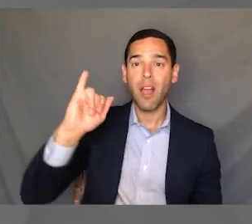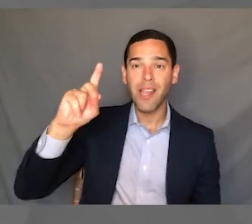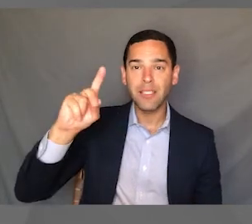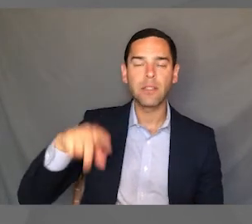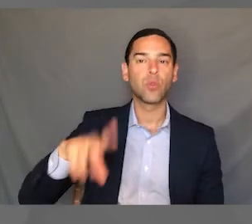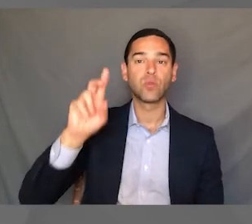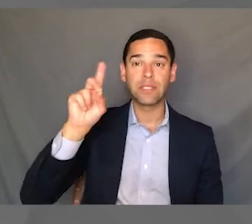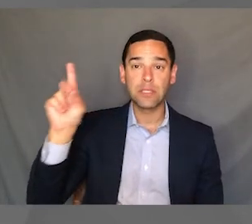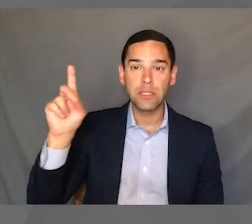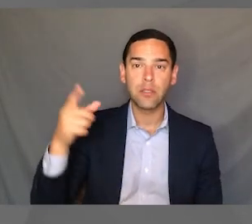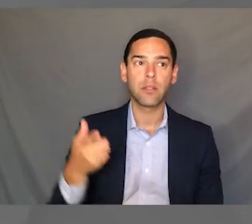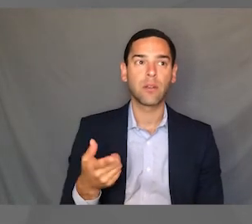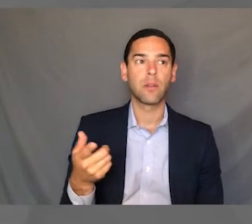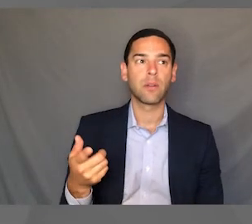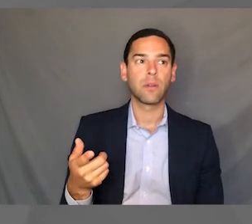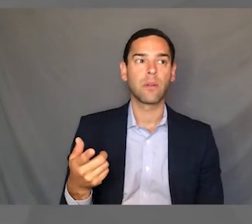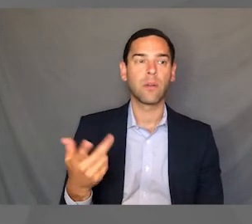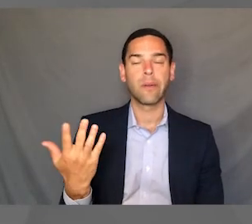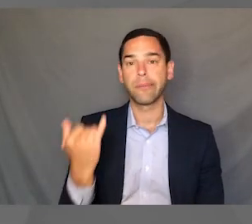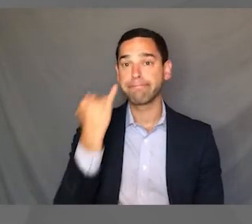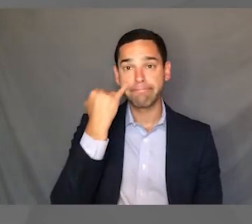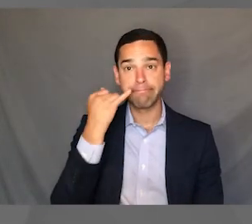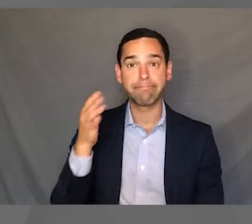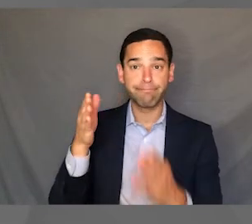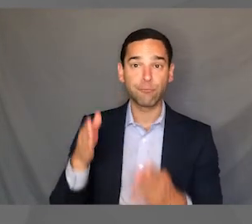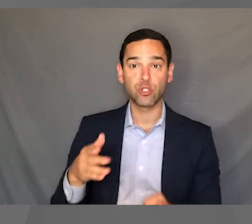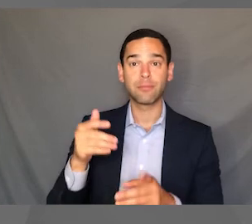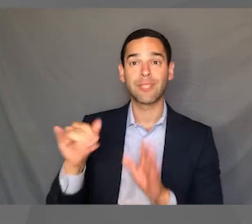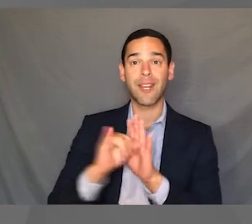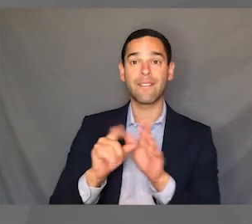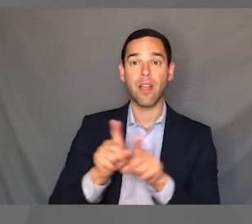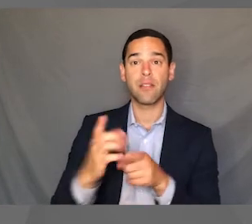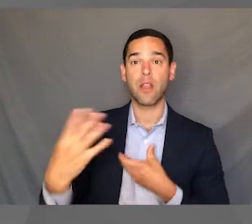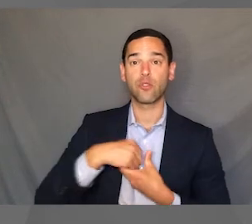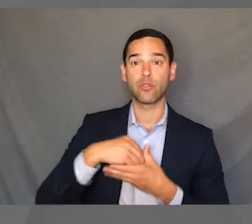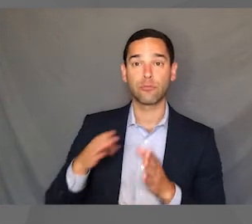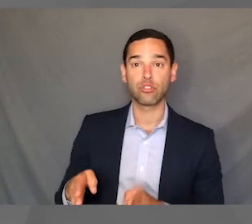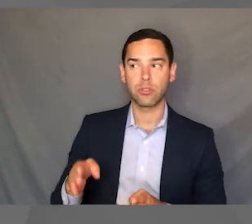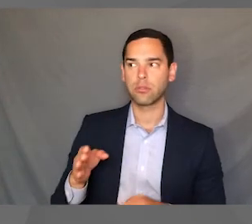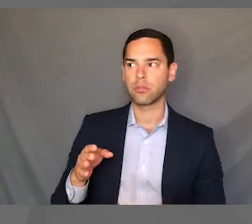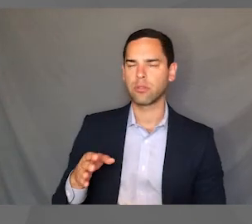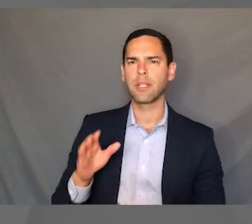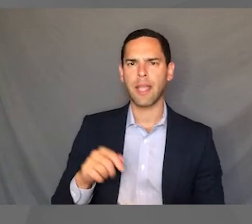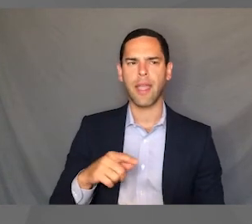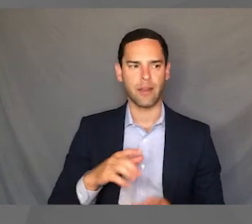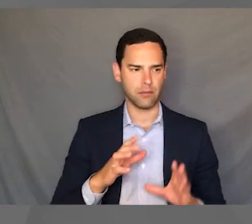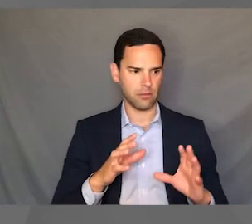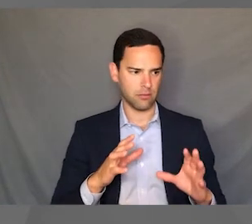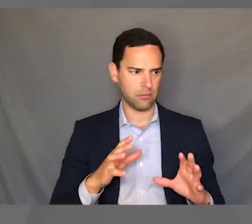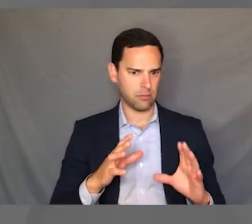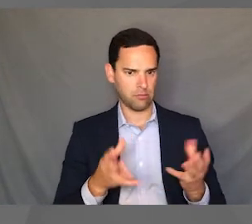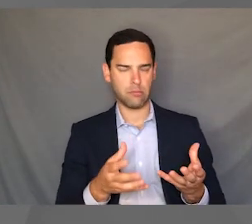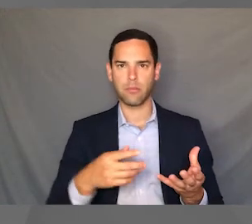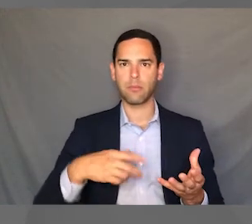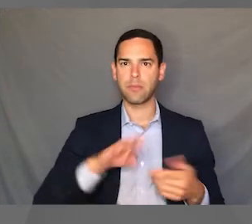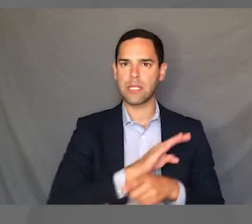developmental disability, if they're a person who identifies as an autistic person, can people learn differently? Can they express themselves